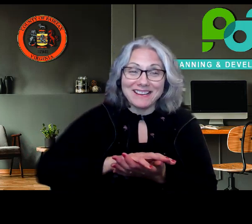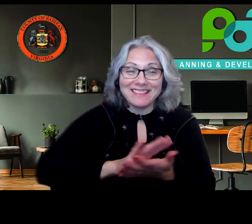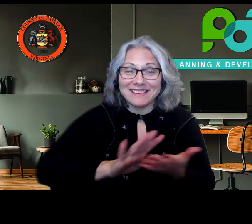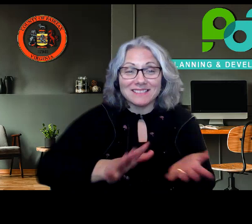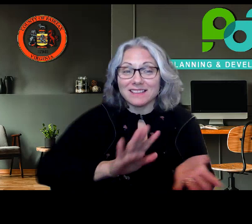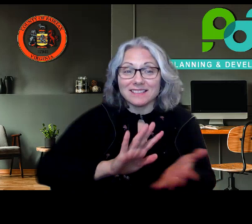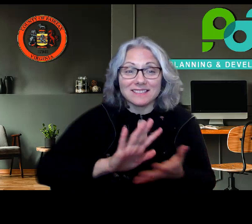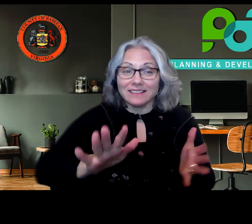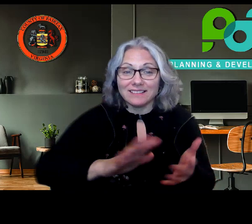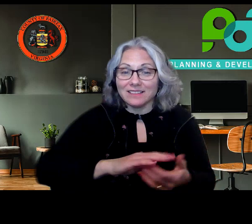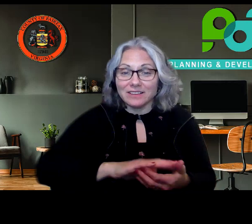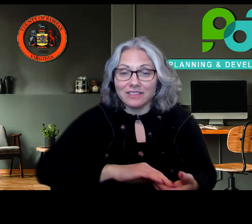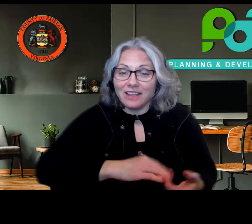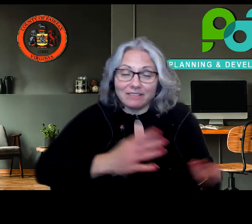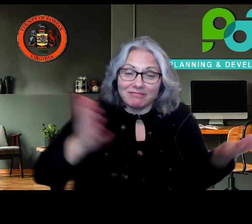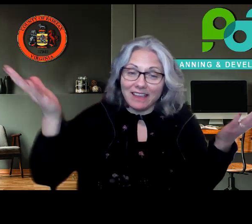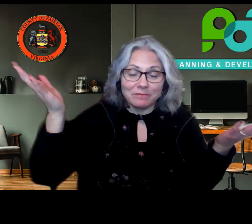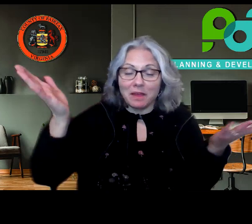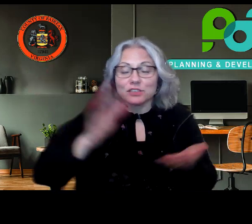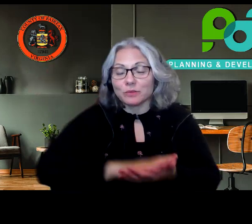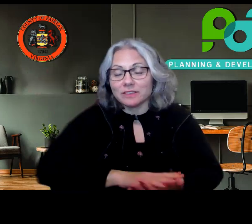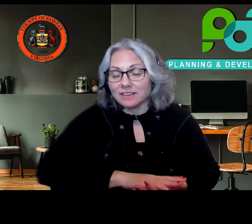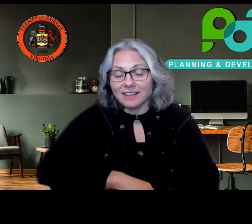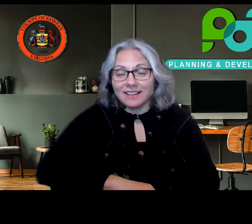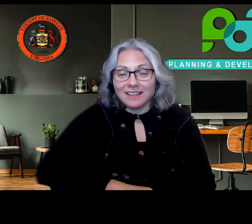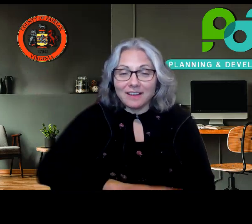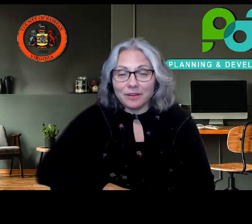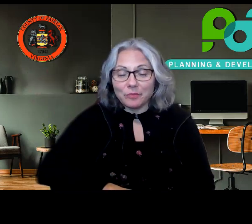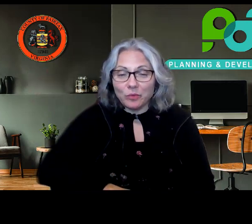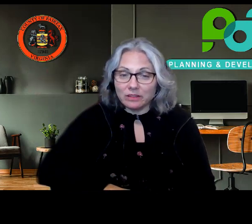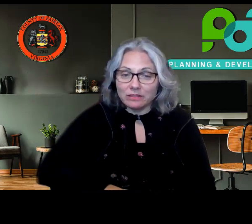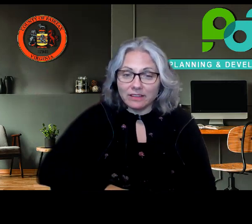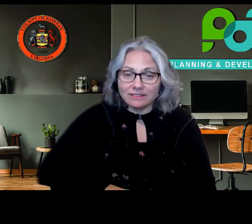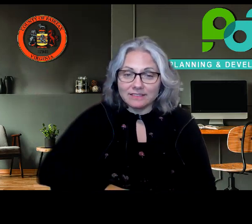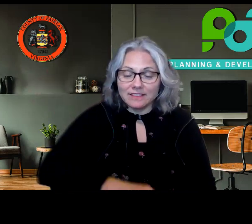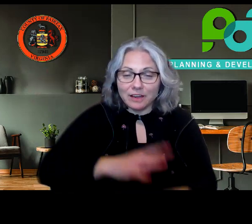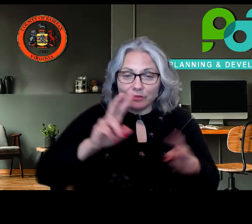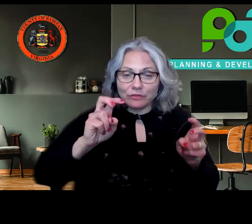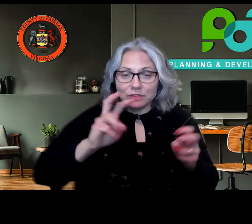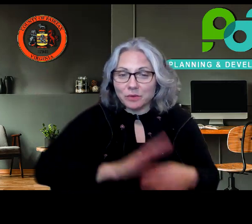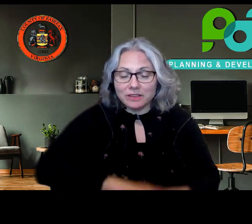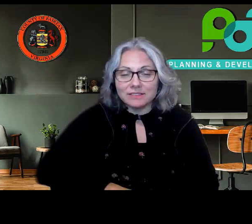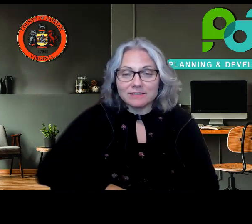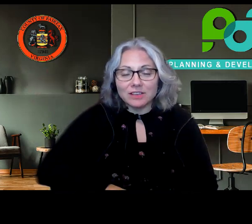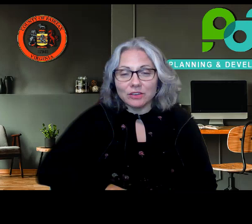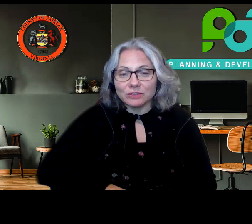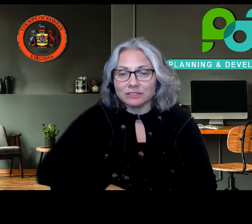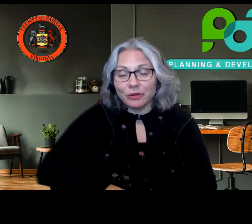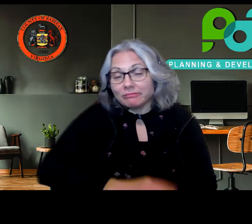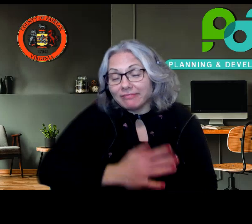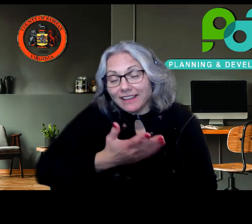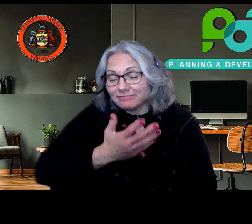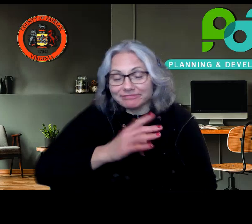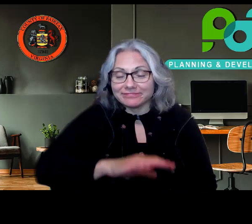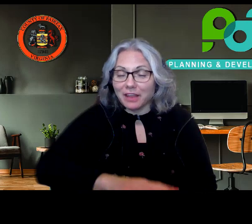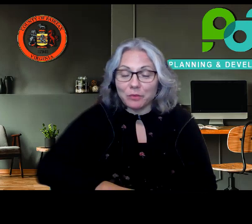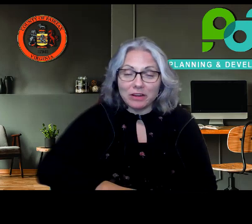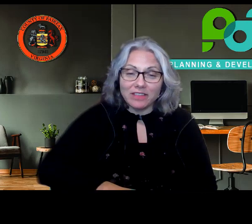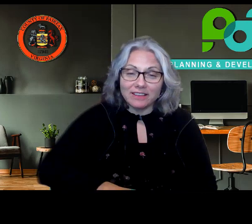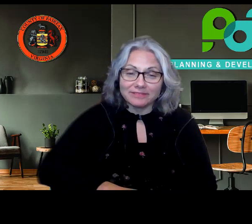haven't heard anything to the extent I am not sure what that kind of reference was. So no, I